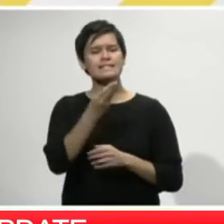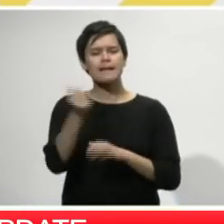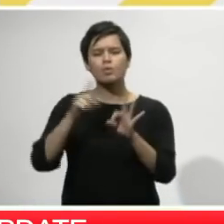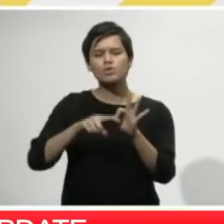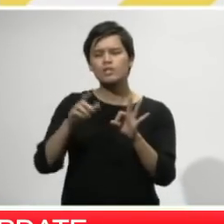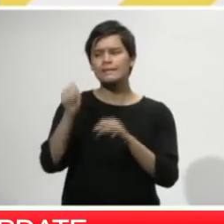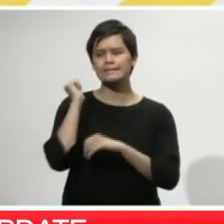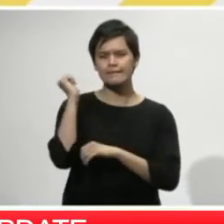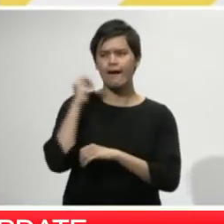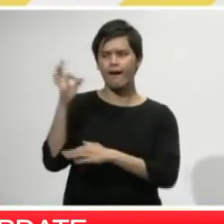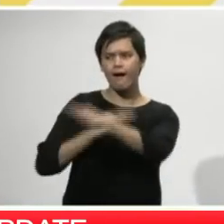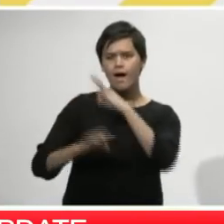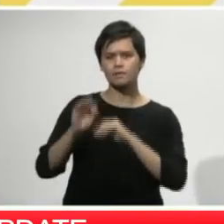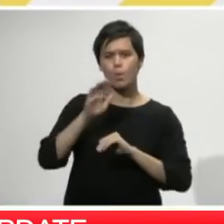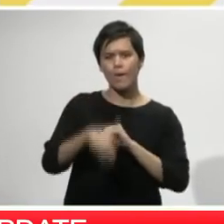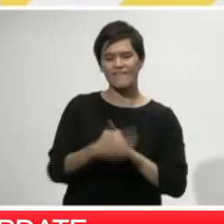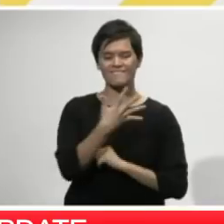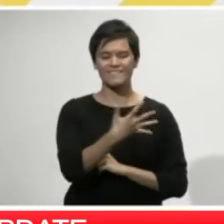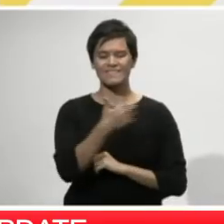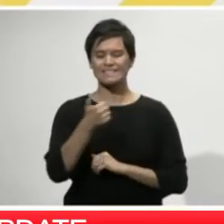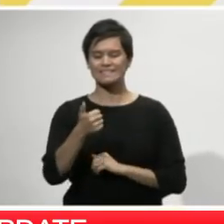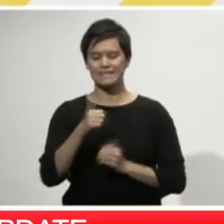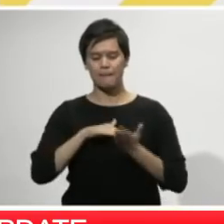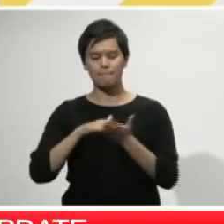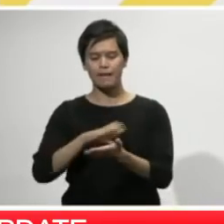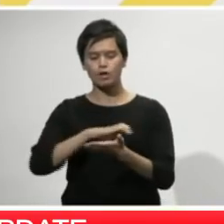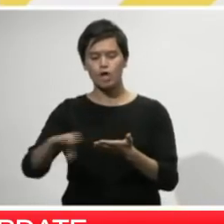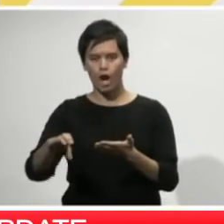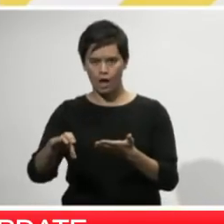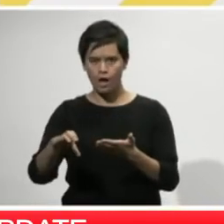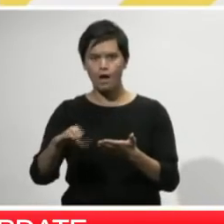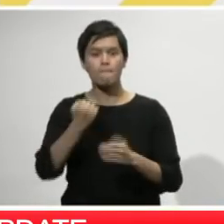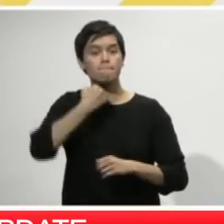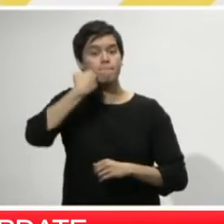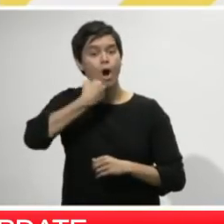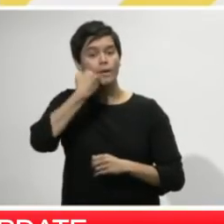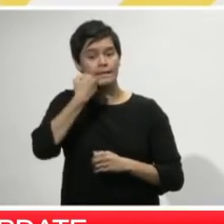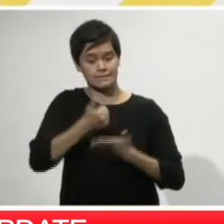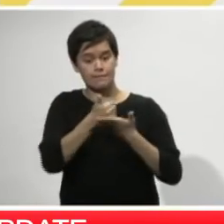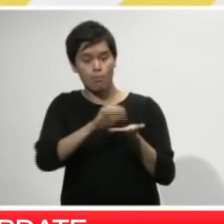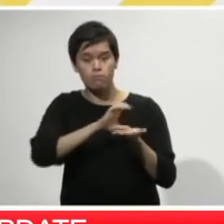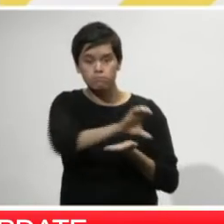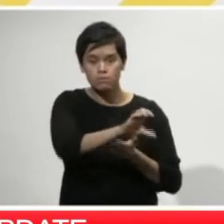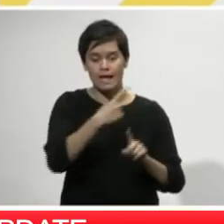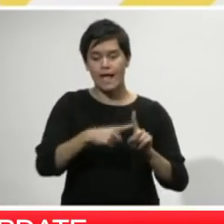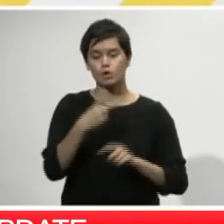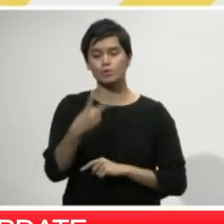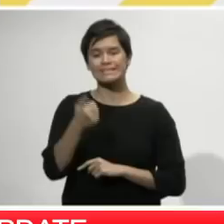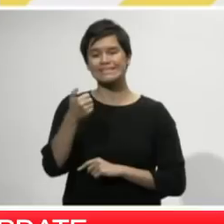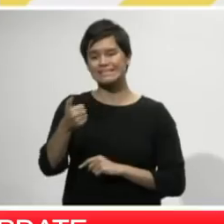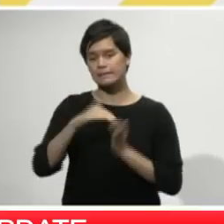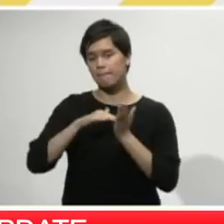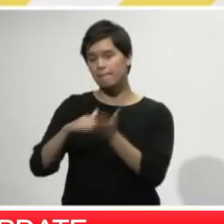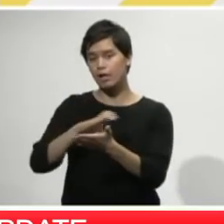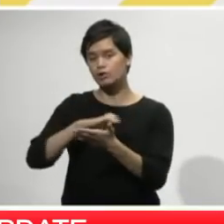questions from yesterday on the government's recently announced $56 million support package for Māori communities and $27 million package for